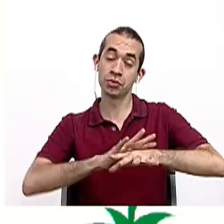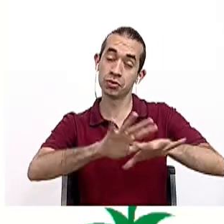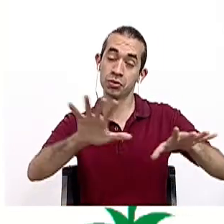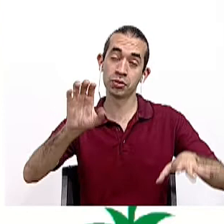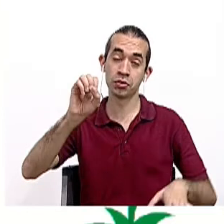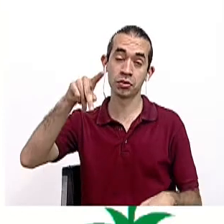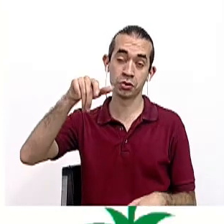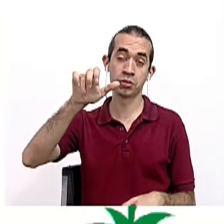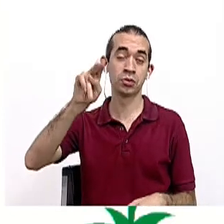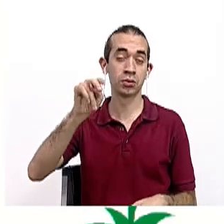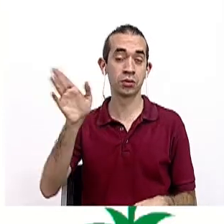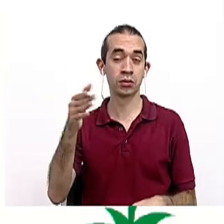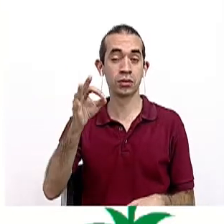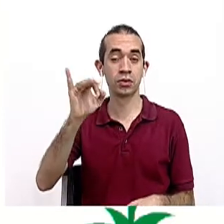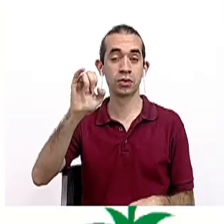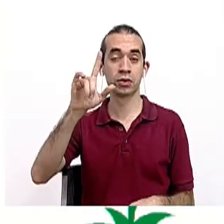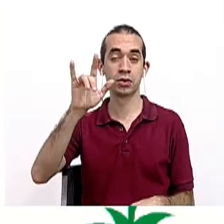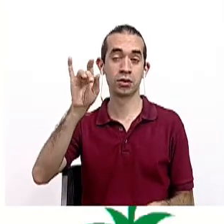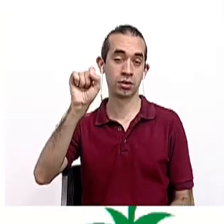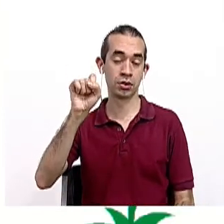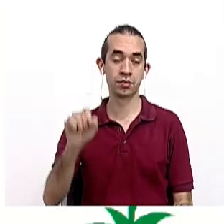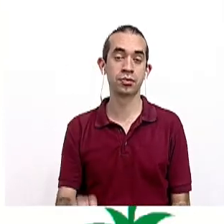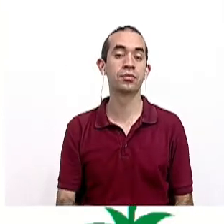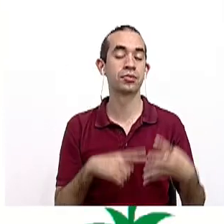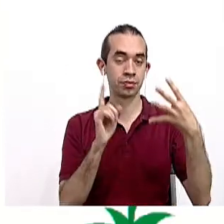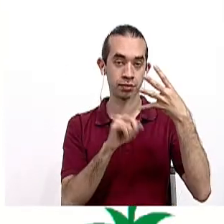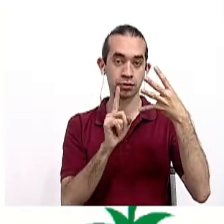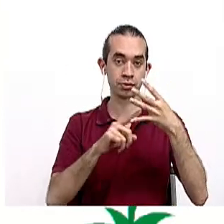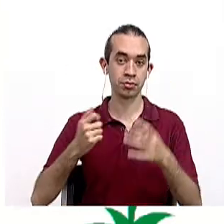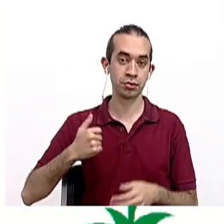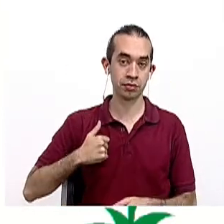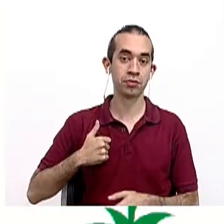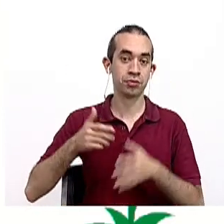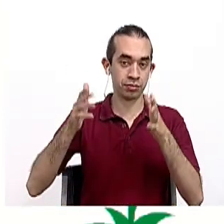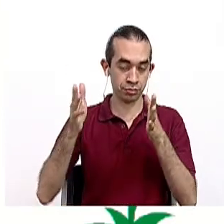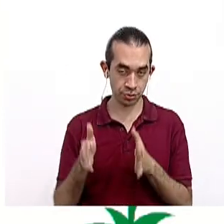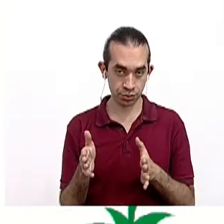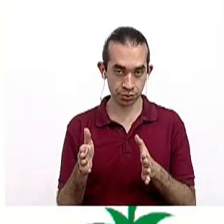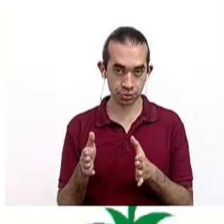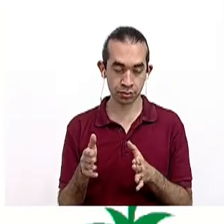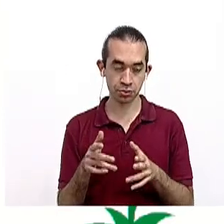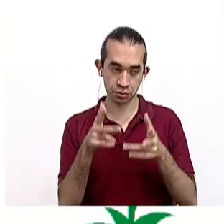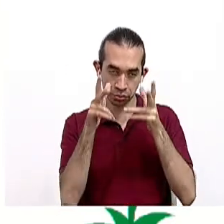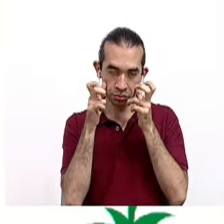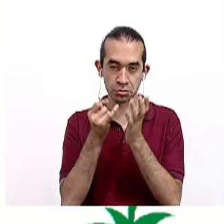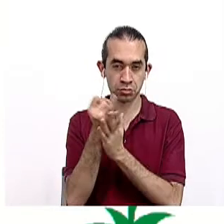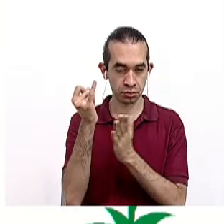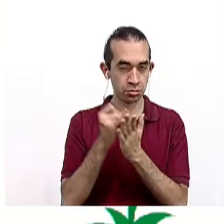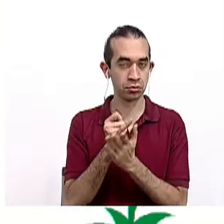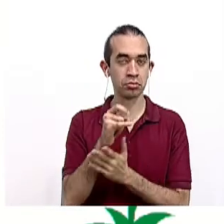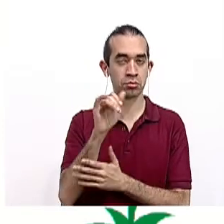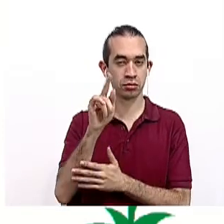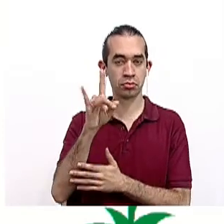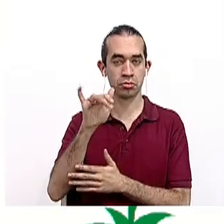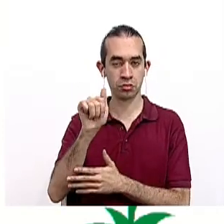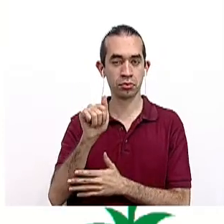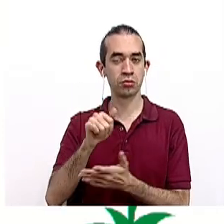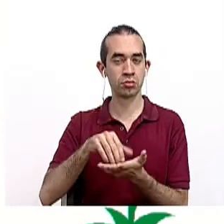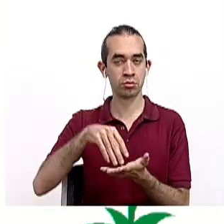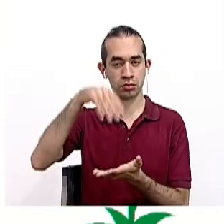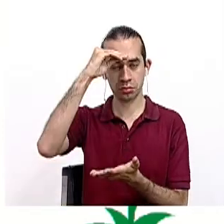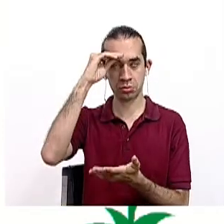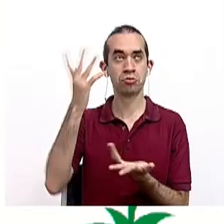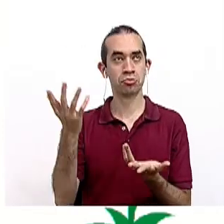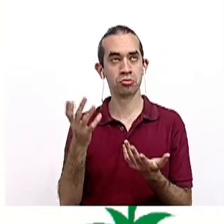Okay? And number 4. What can Canadians take away from a DISA study? So what they can do is